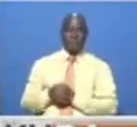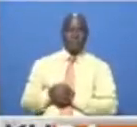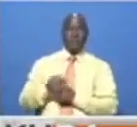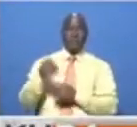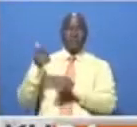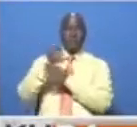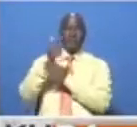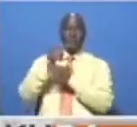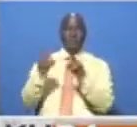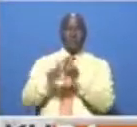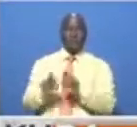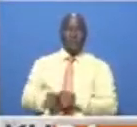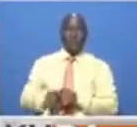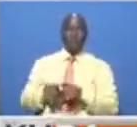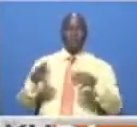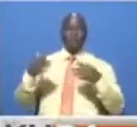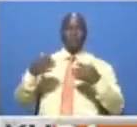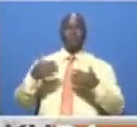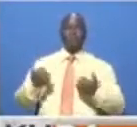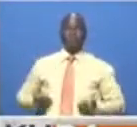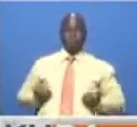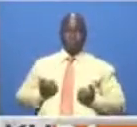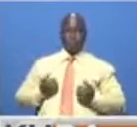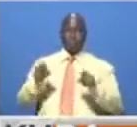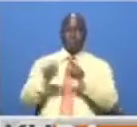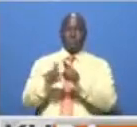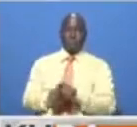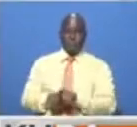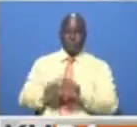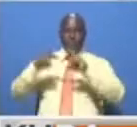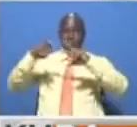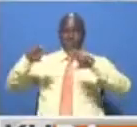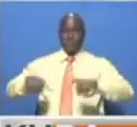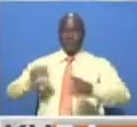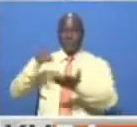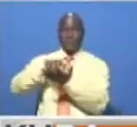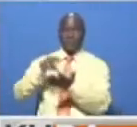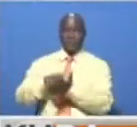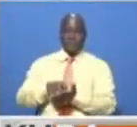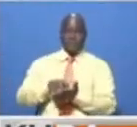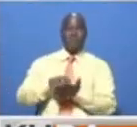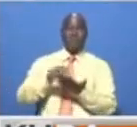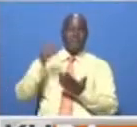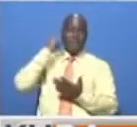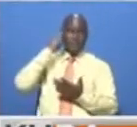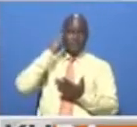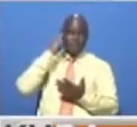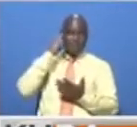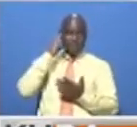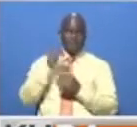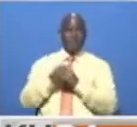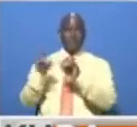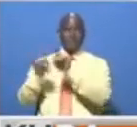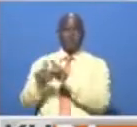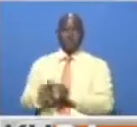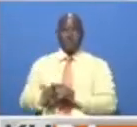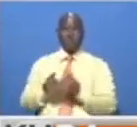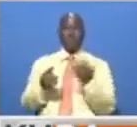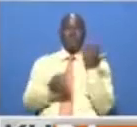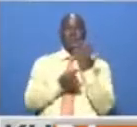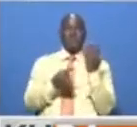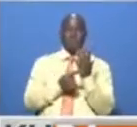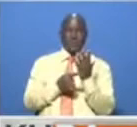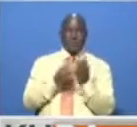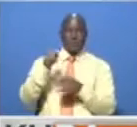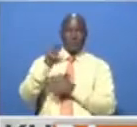camera, ultrasound machine, otoscope for examining the condition of the ear canal and eardrum, and the